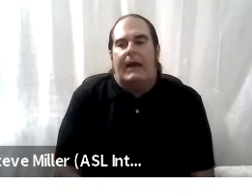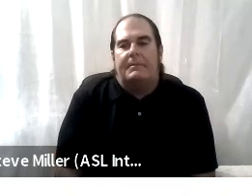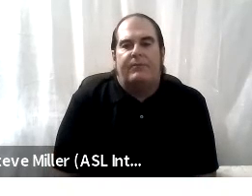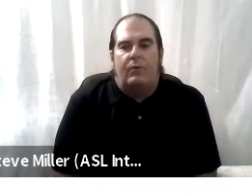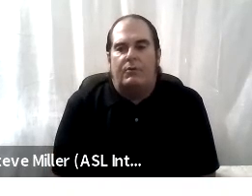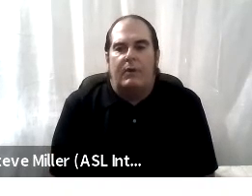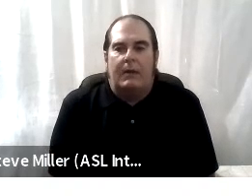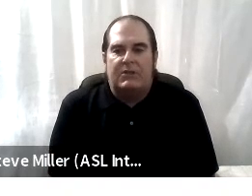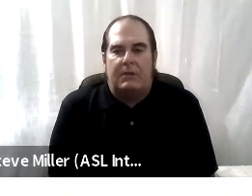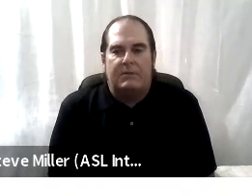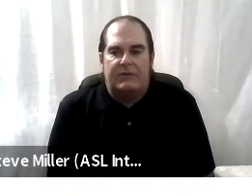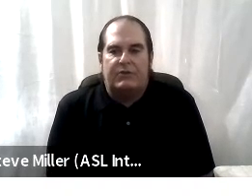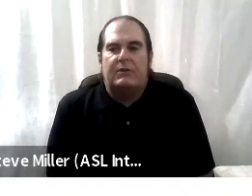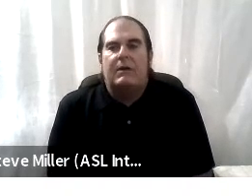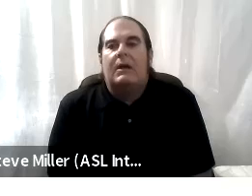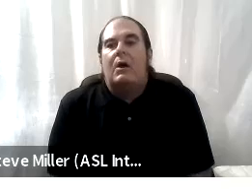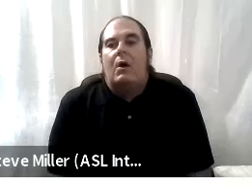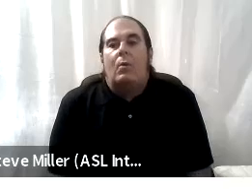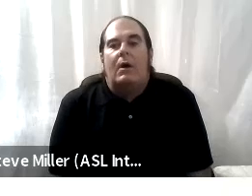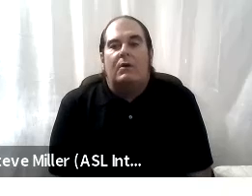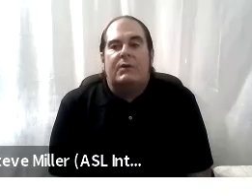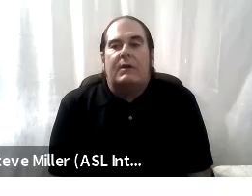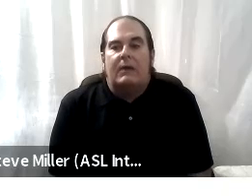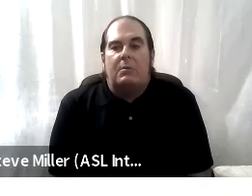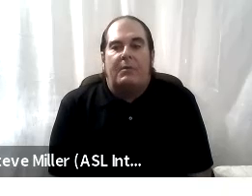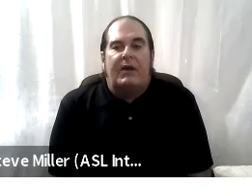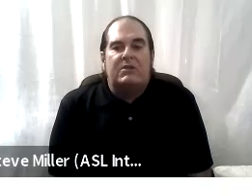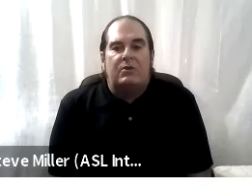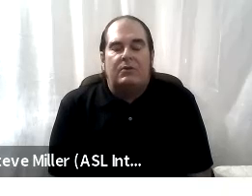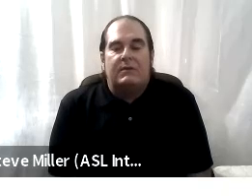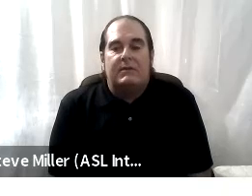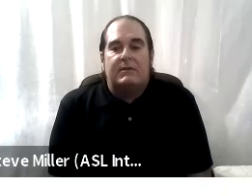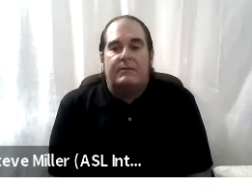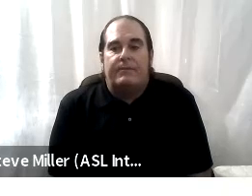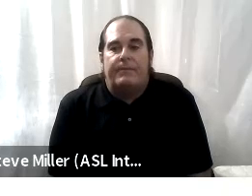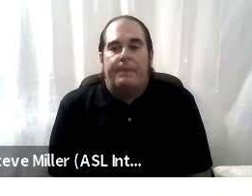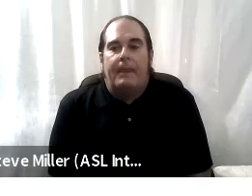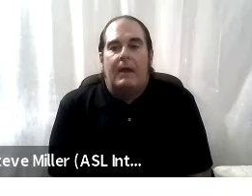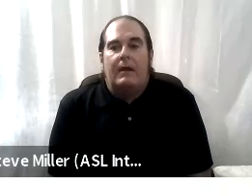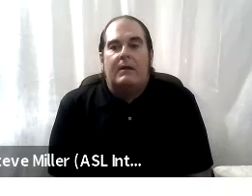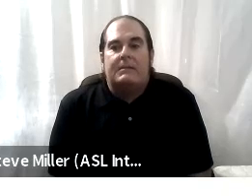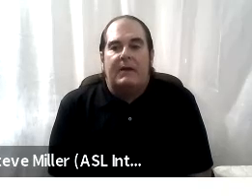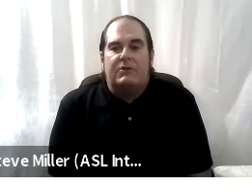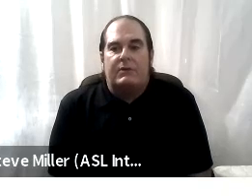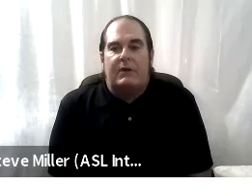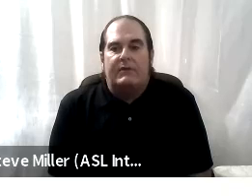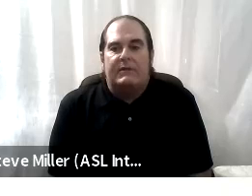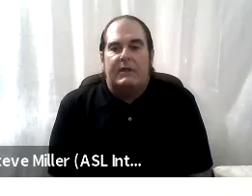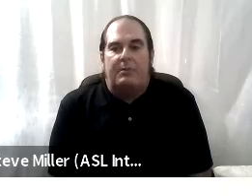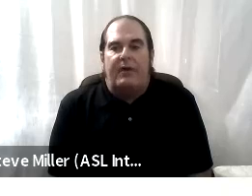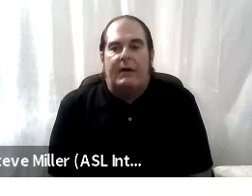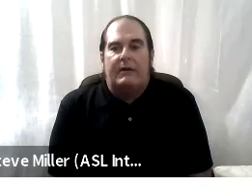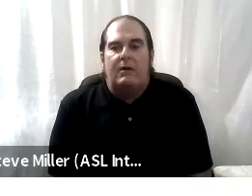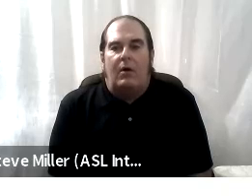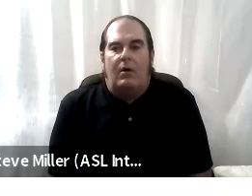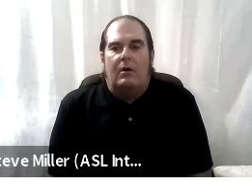the gaps for your language acquisition. We also connect with professionals to make sure the services that are